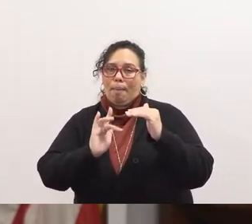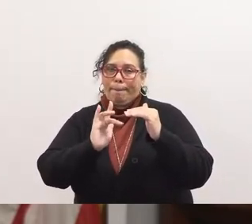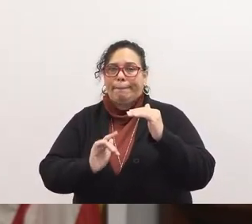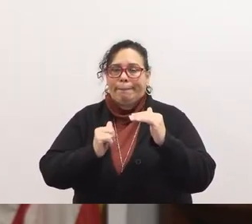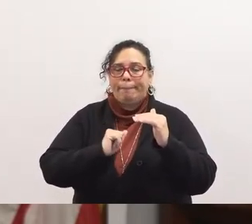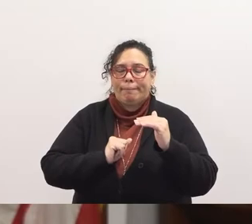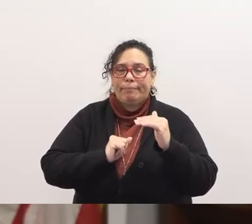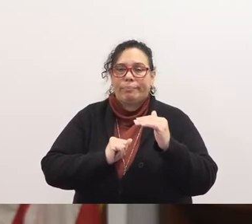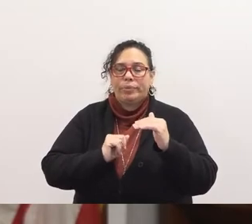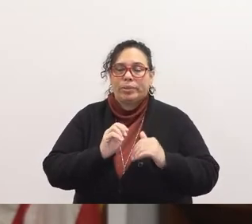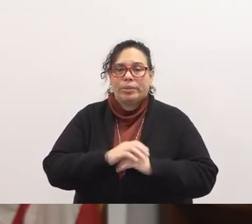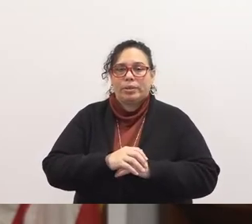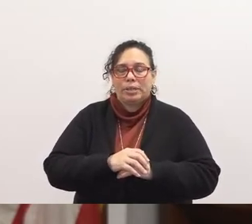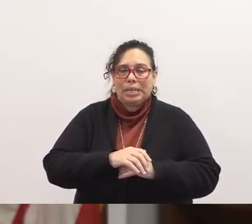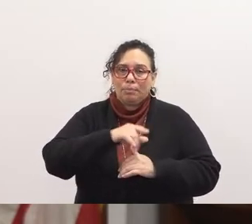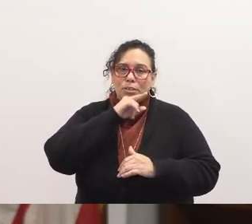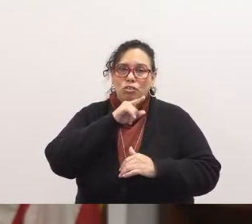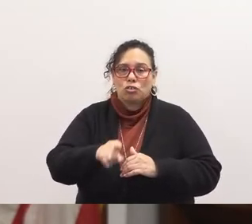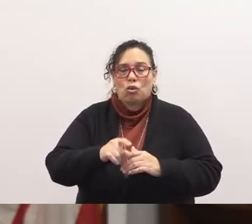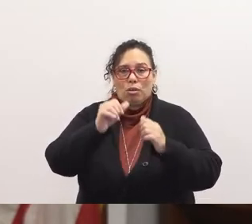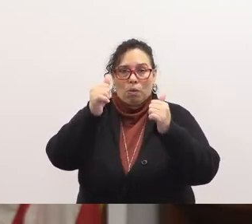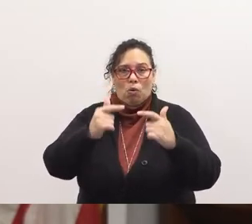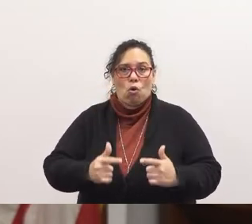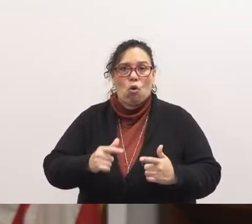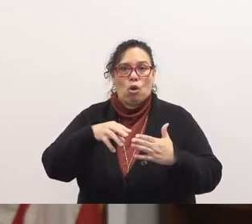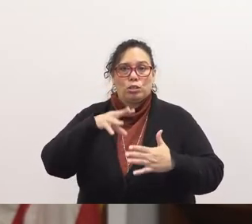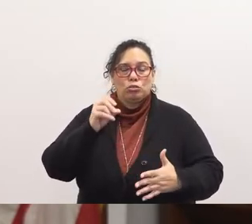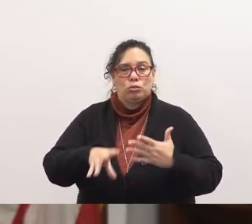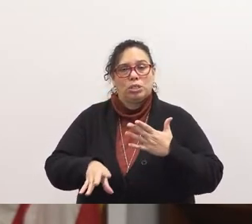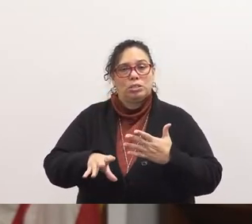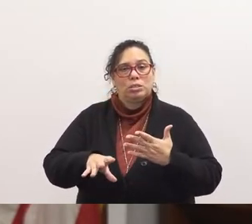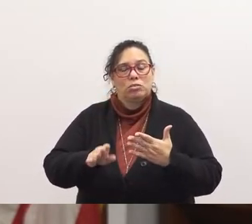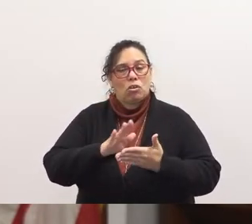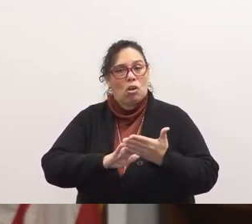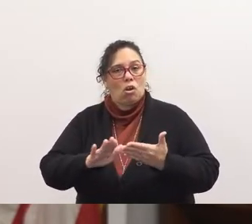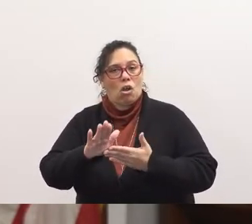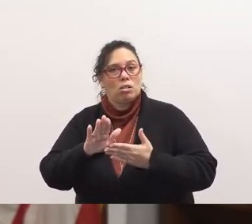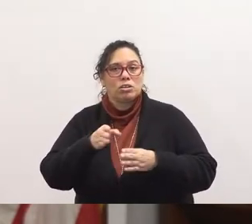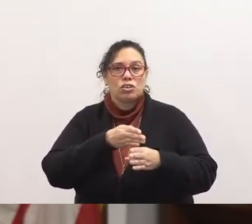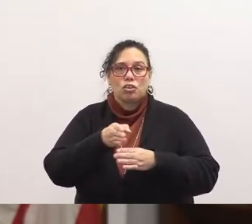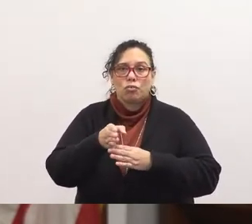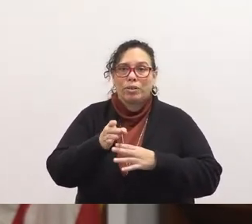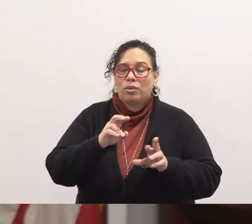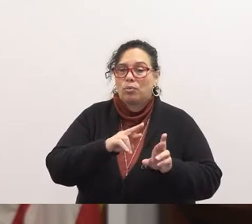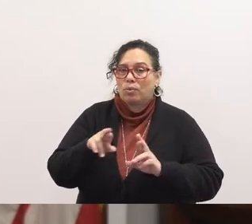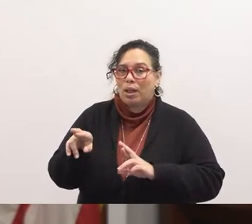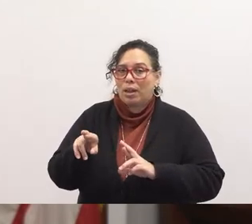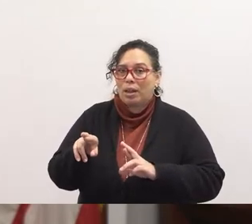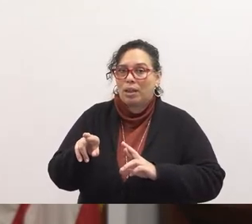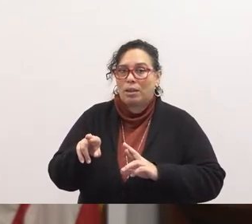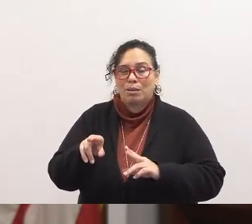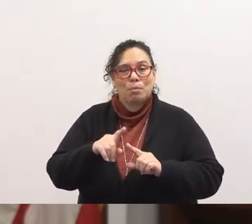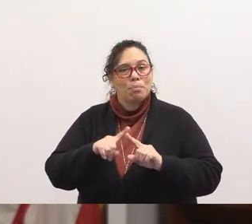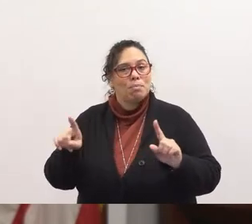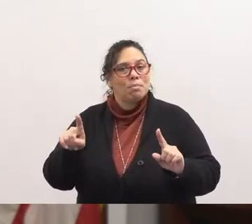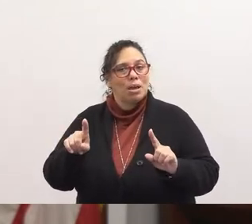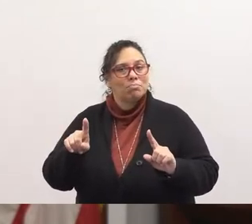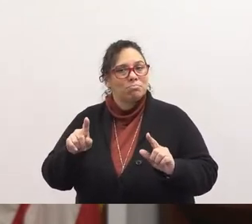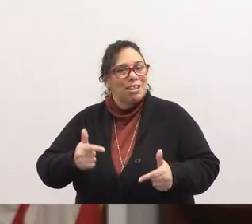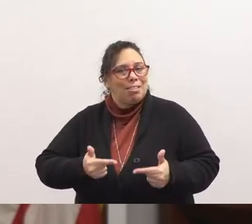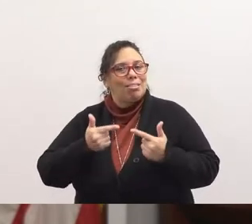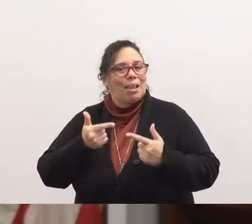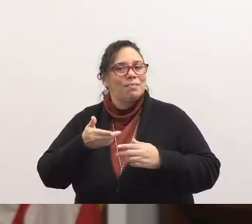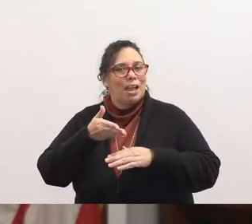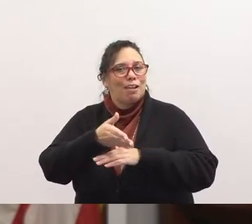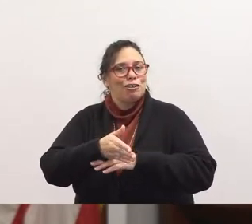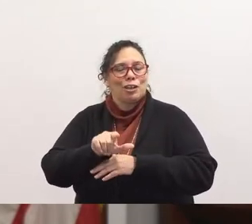and doubling down on making sure that all students are college and career ready. But there's a life after LBUSD. Even though we'd